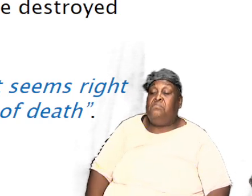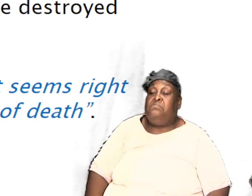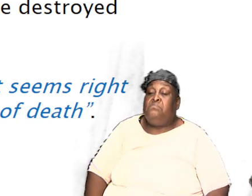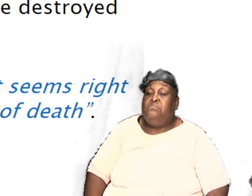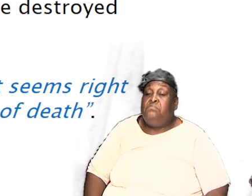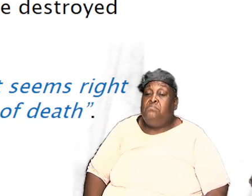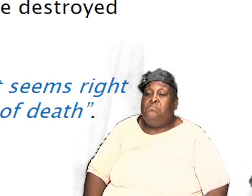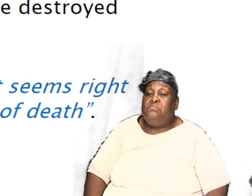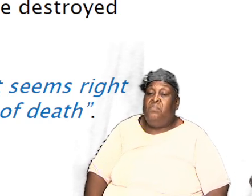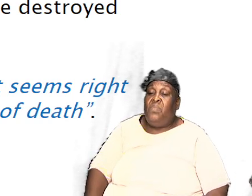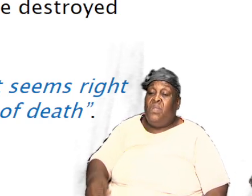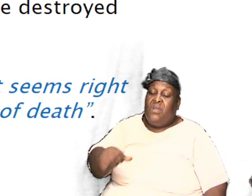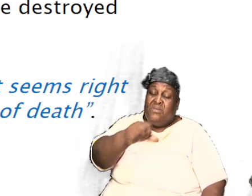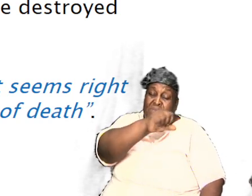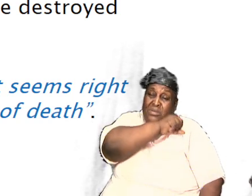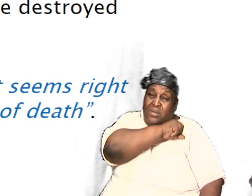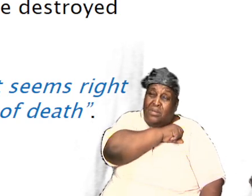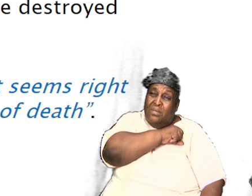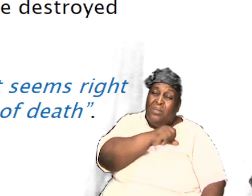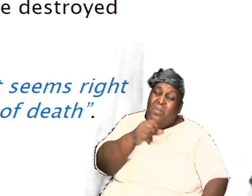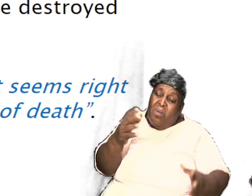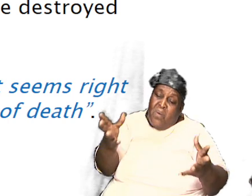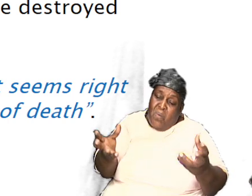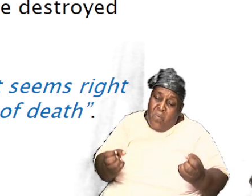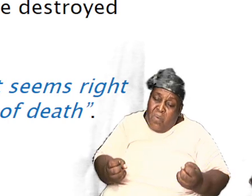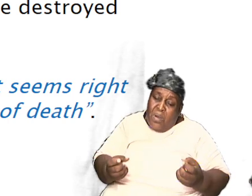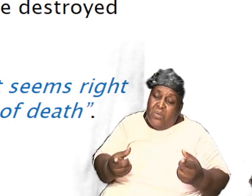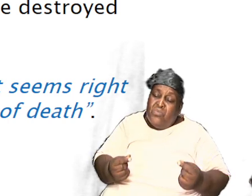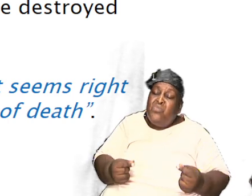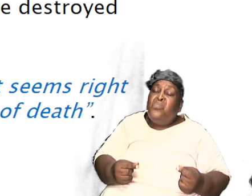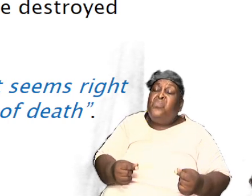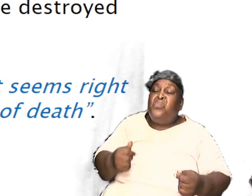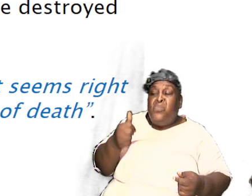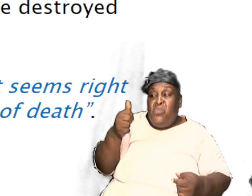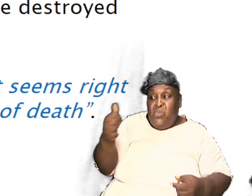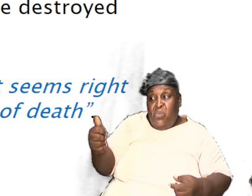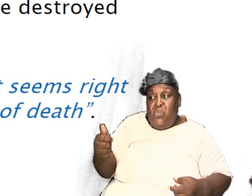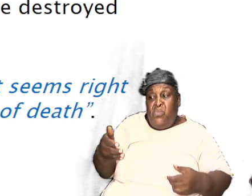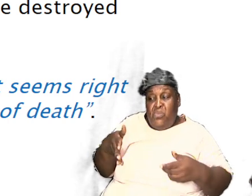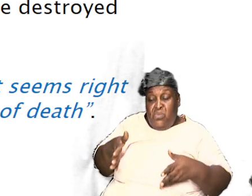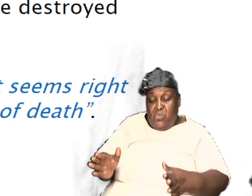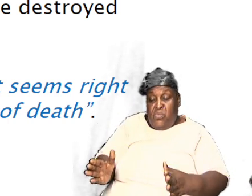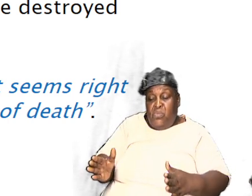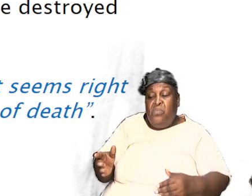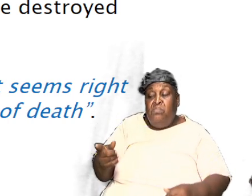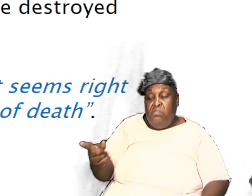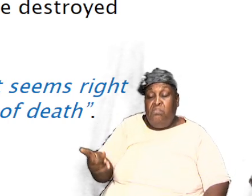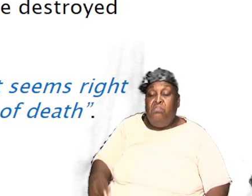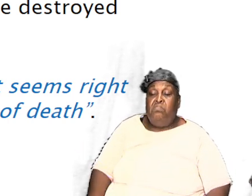Paul wanted his own way.